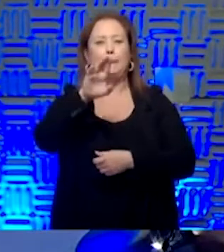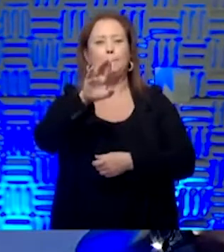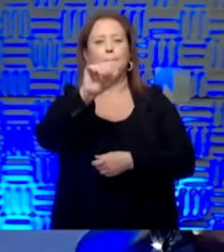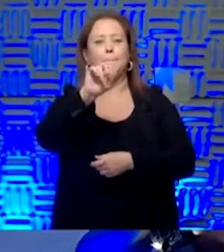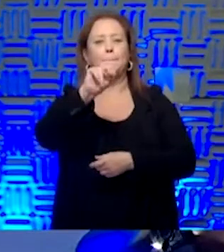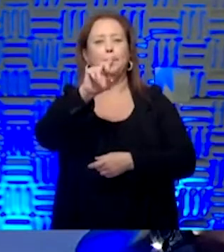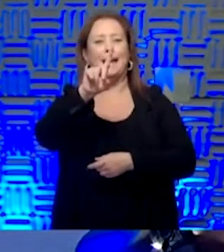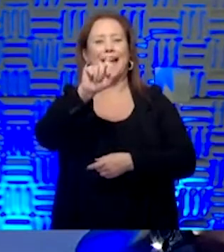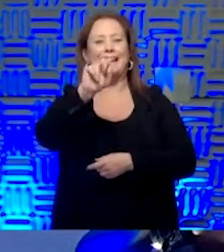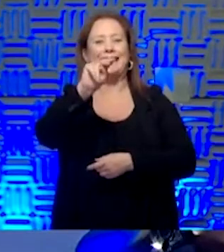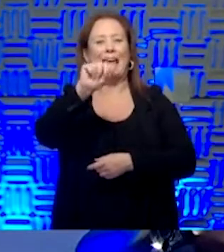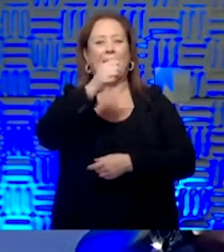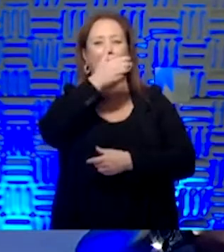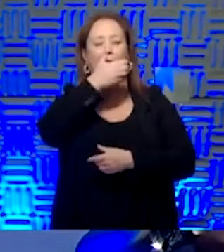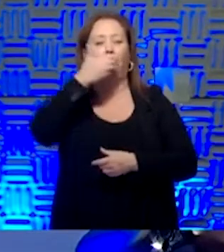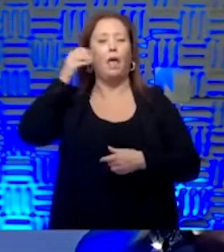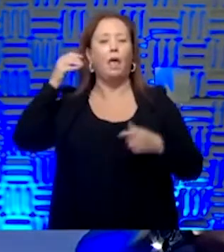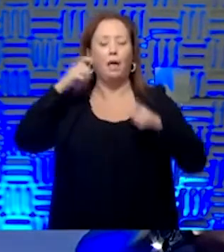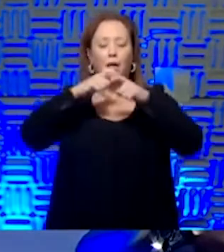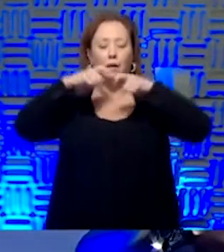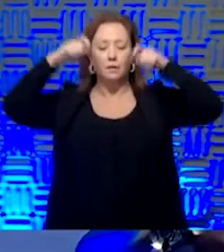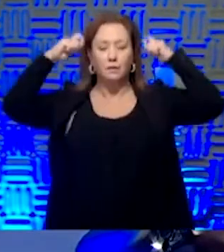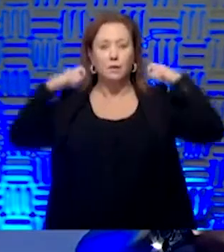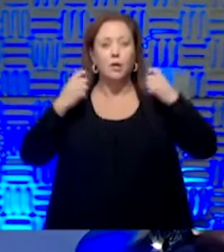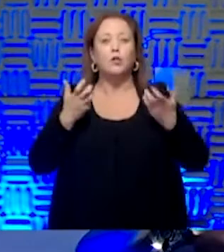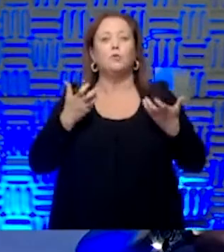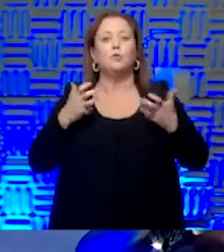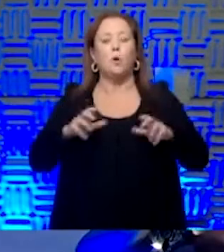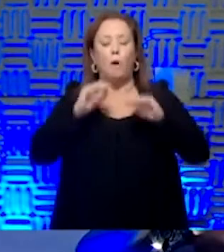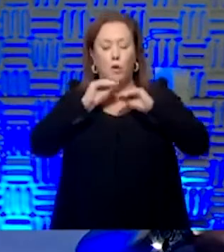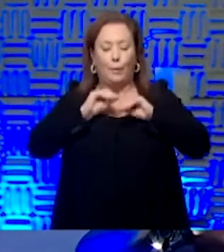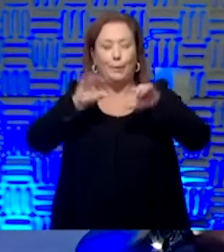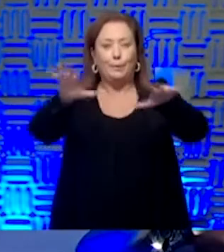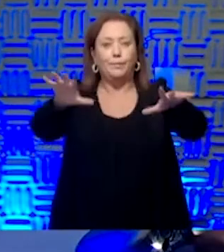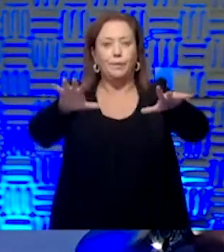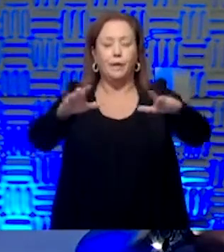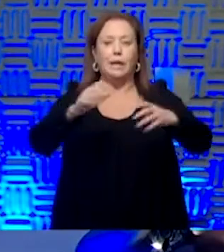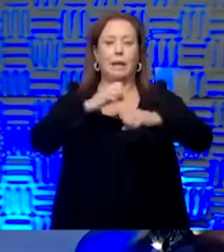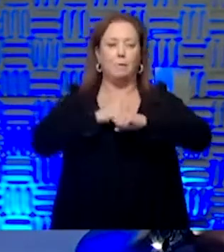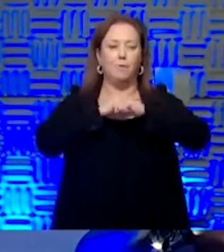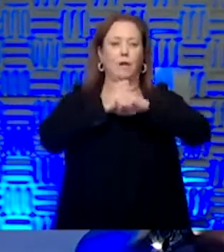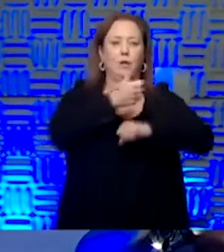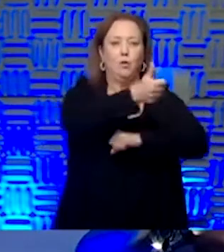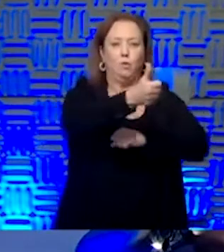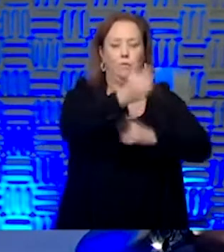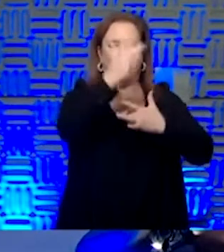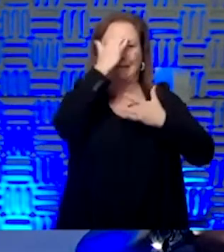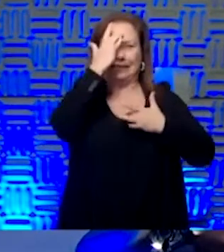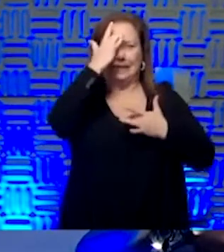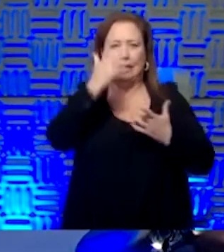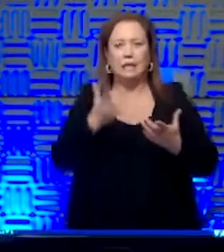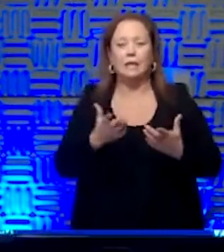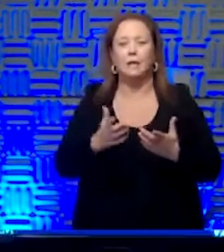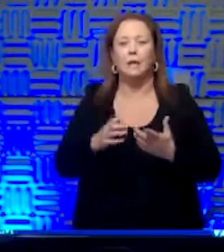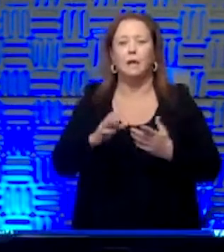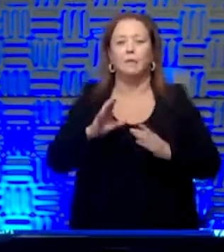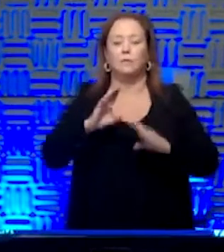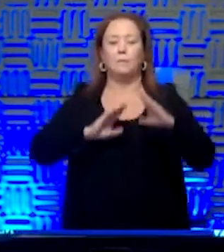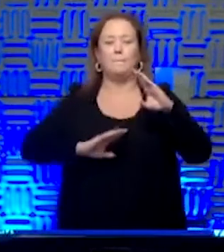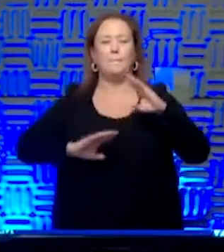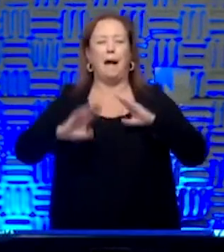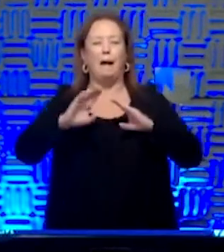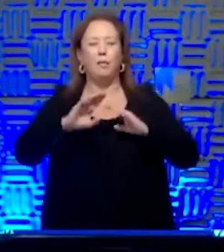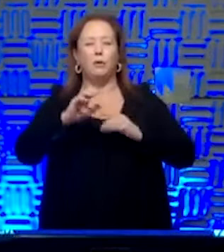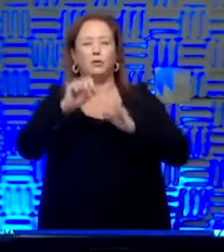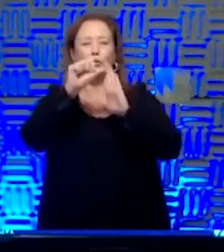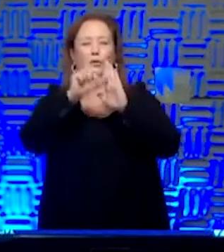whole purpose of this is to make sure your secretions don't get on others, not to try and prevent you from getting them. You know, those biologic masks, those